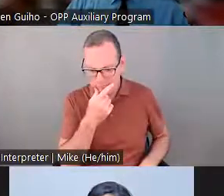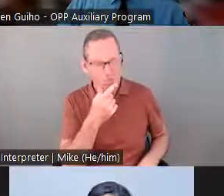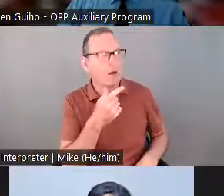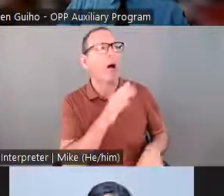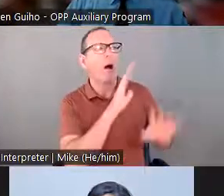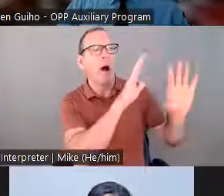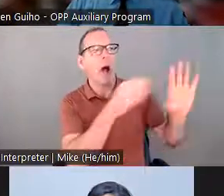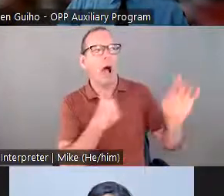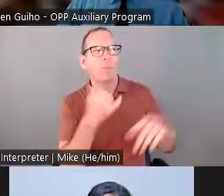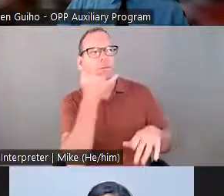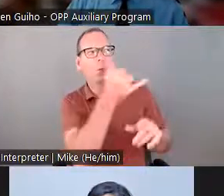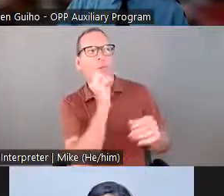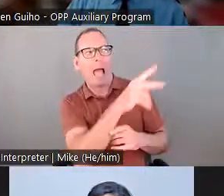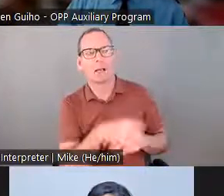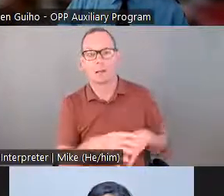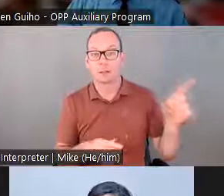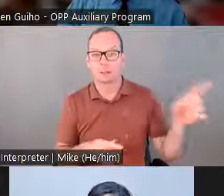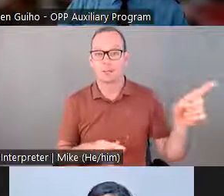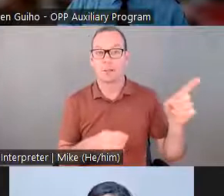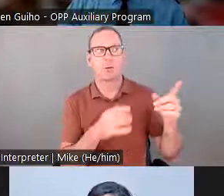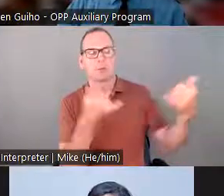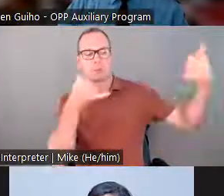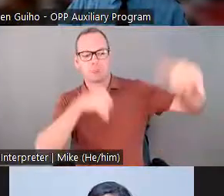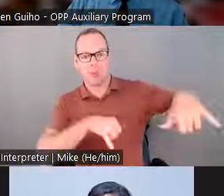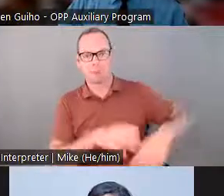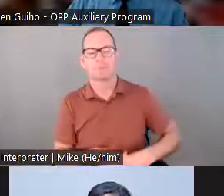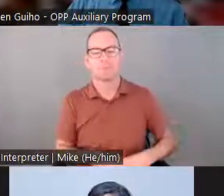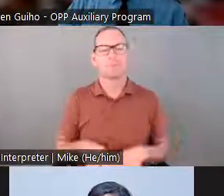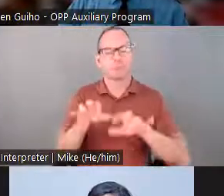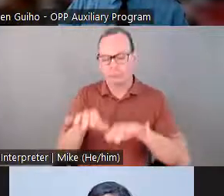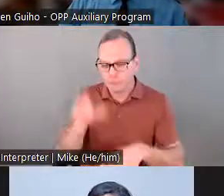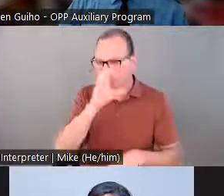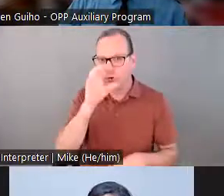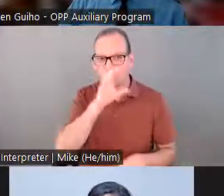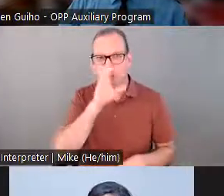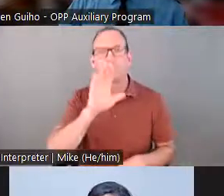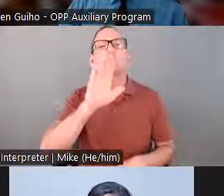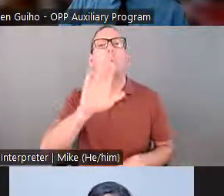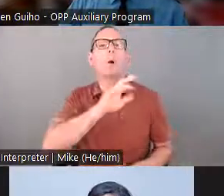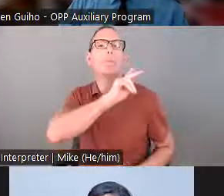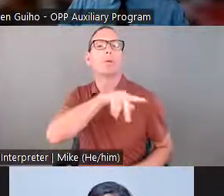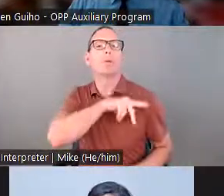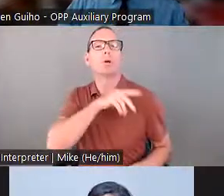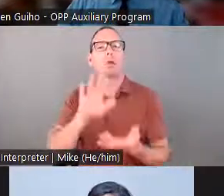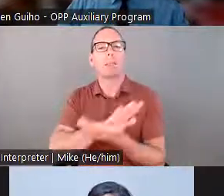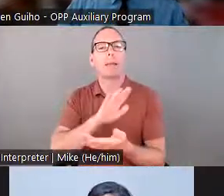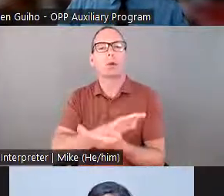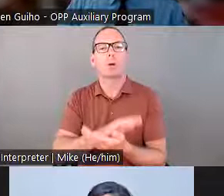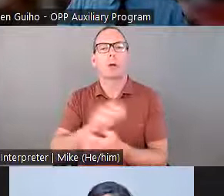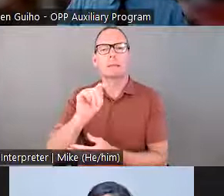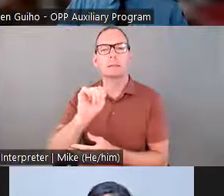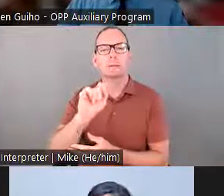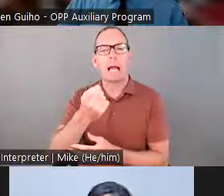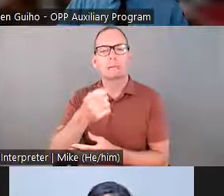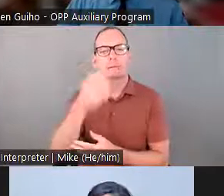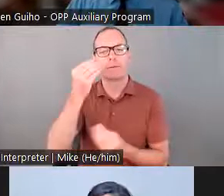need to speak to you about. So you contact legitimate CRA contact information. You'll find that on your personal documents. You get them every year or multiple times a year,